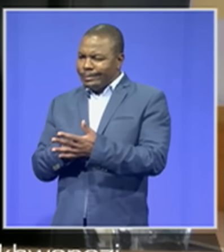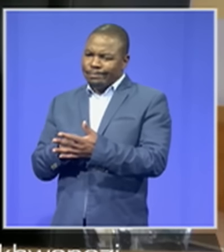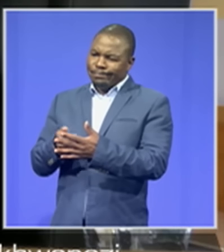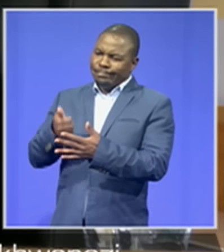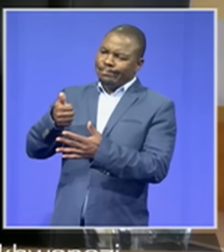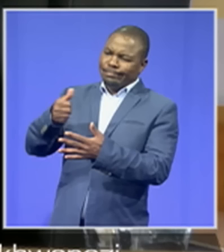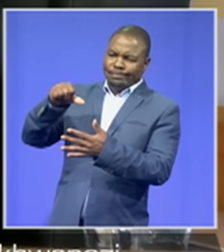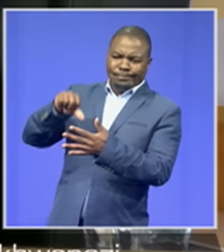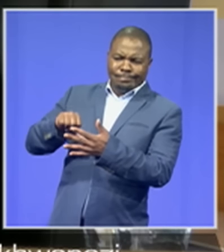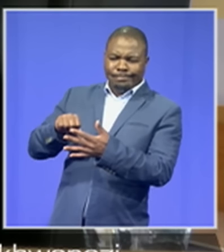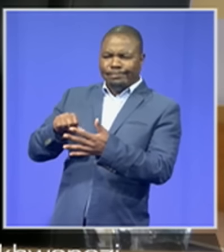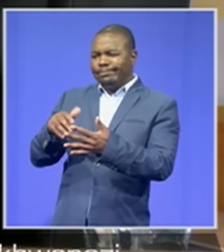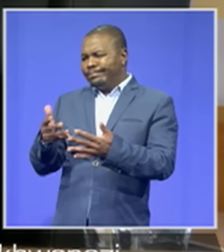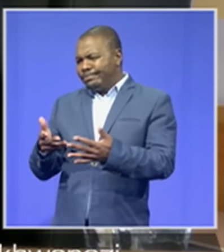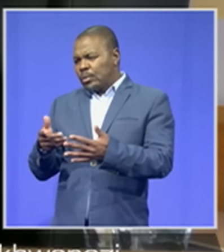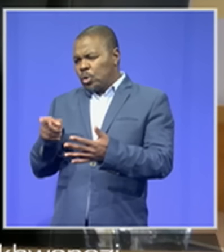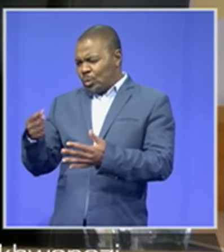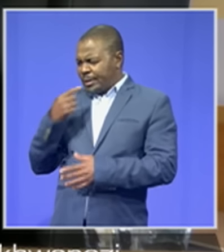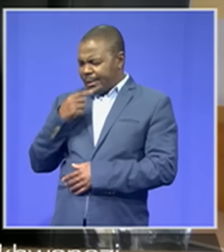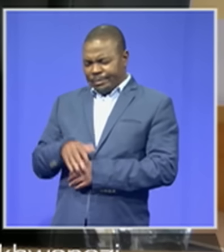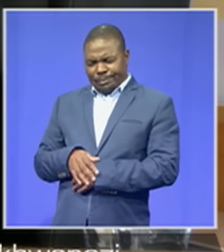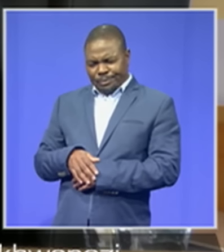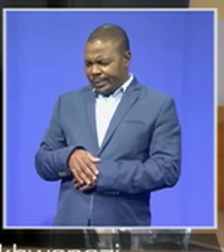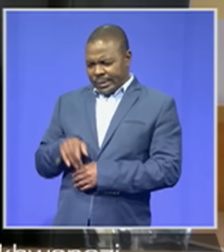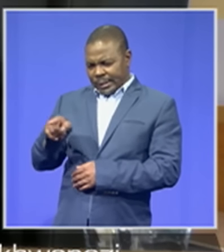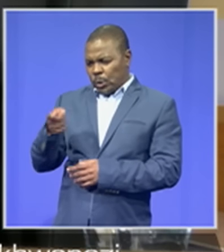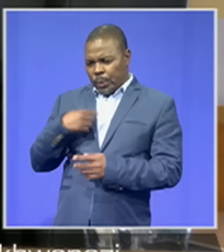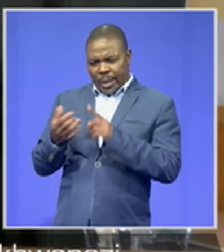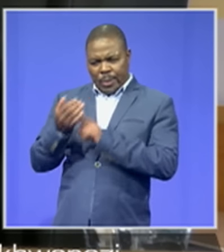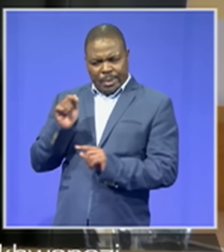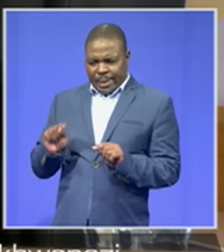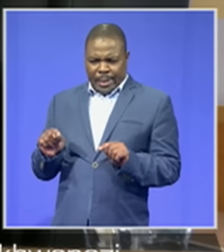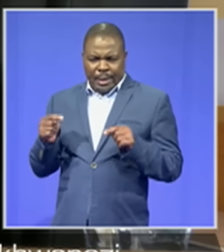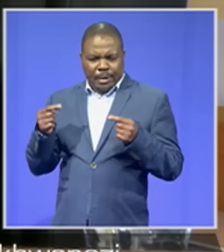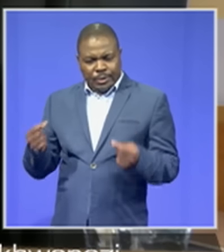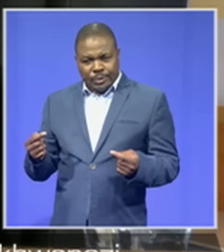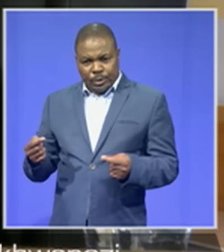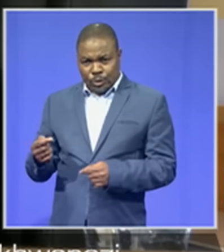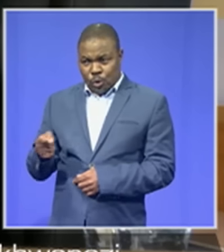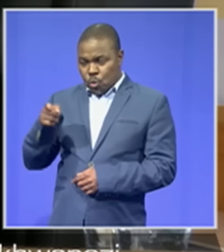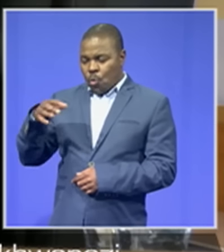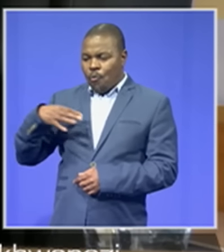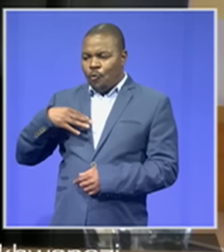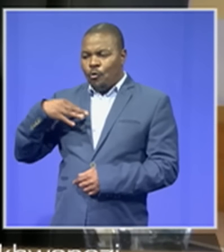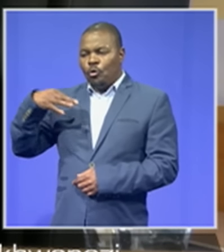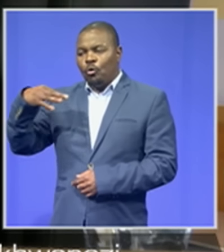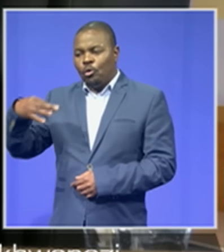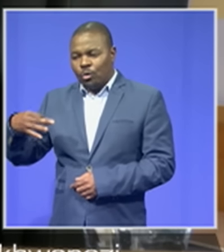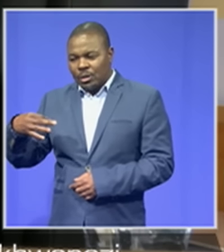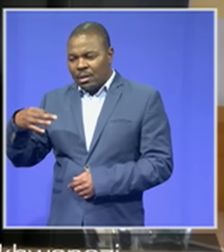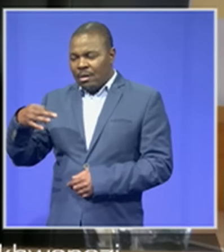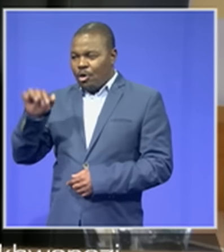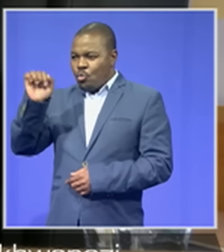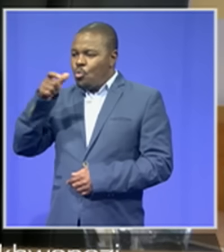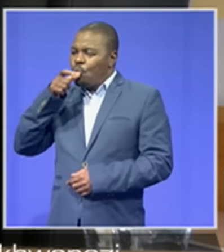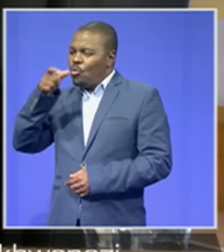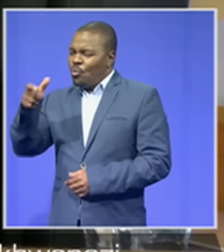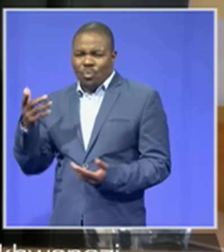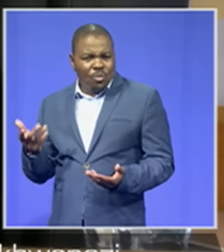this case, that it is unwinnable or is unsustainable. So you volunteer to do